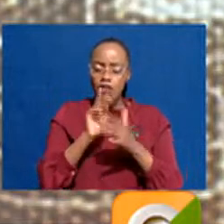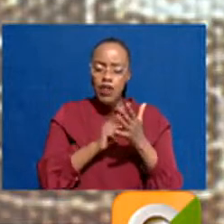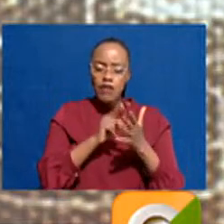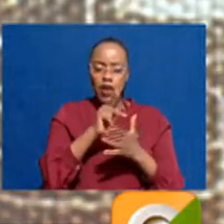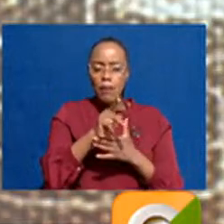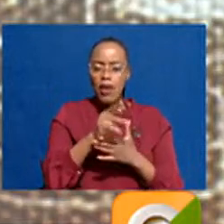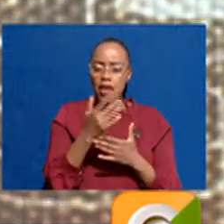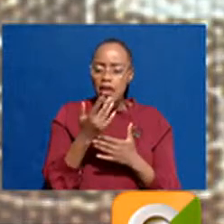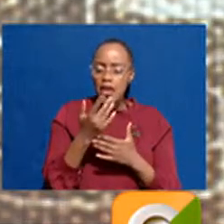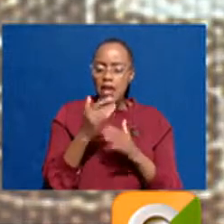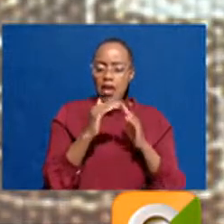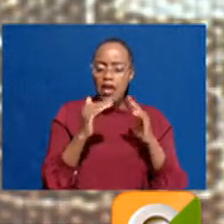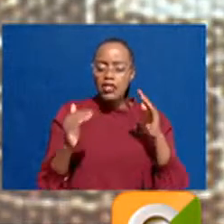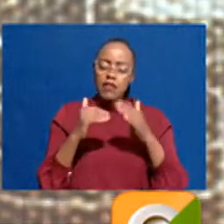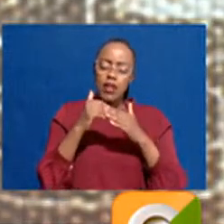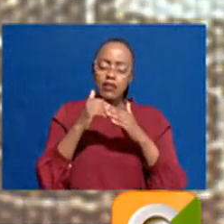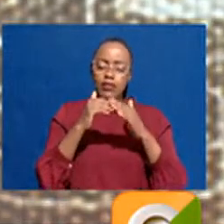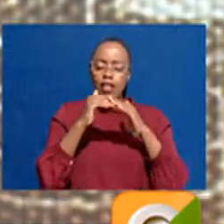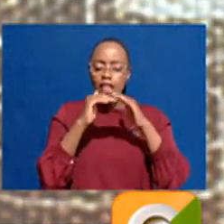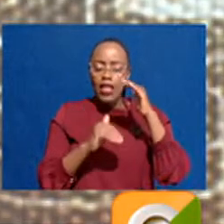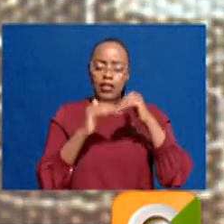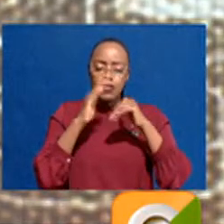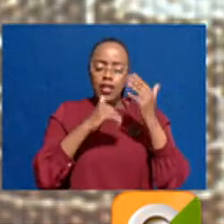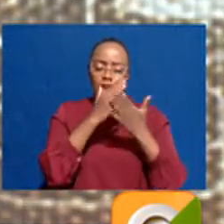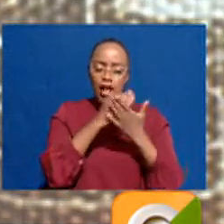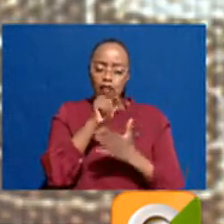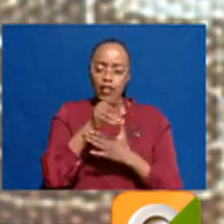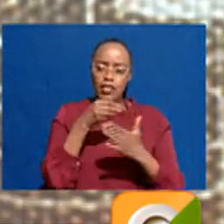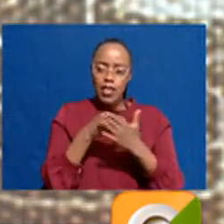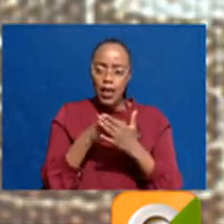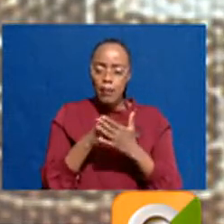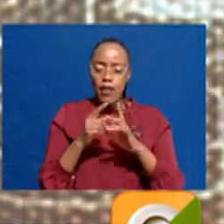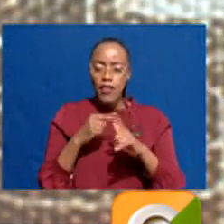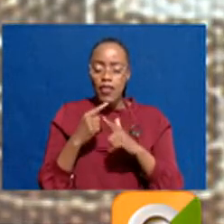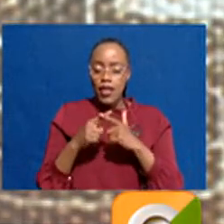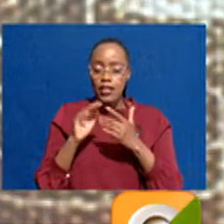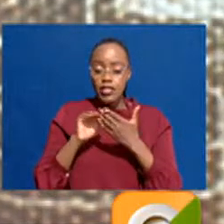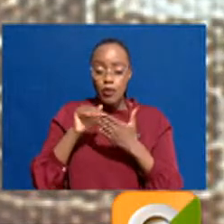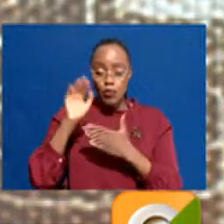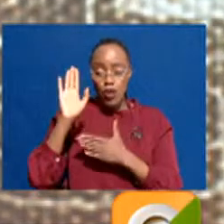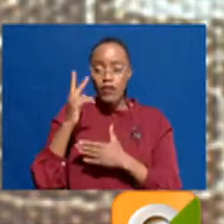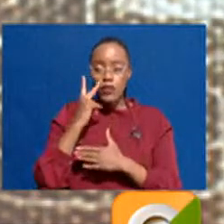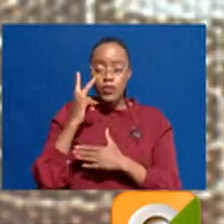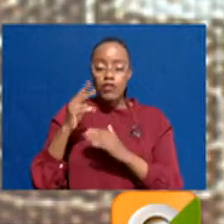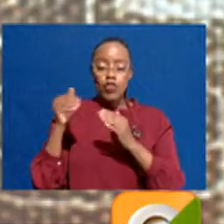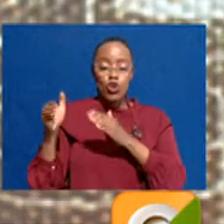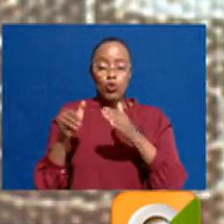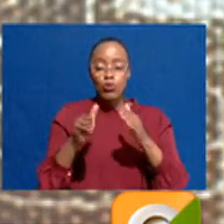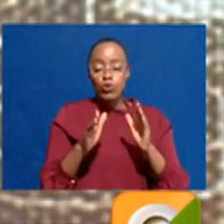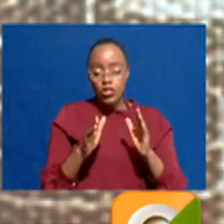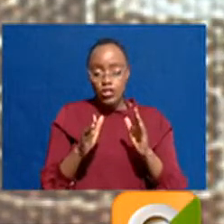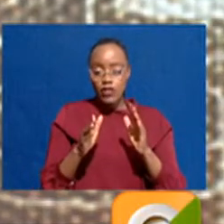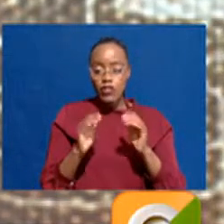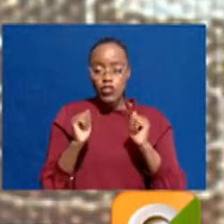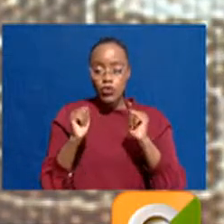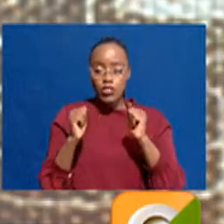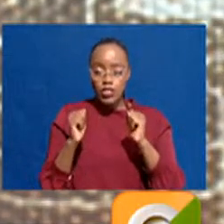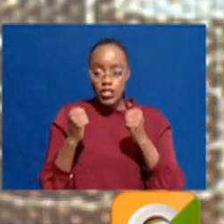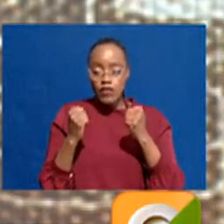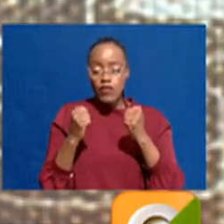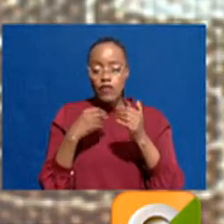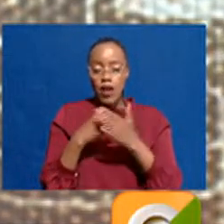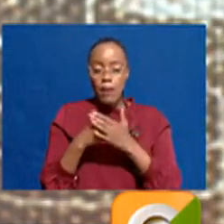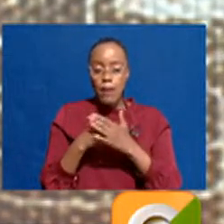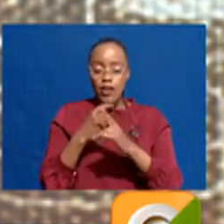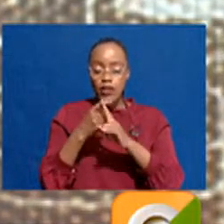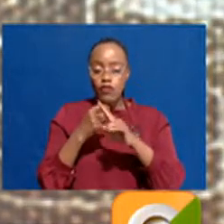of worth less than half that amount. Mm-hmm. So it tends more to be an opportunity to save money out